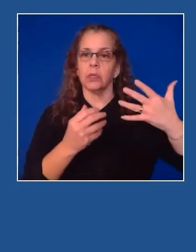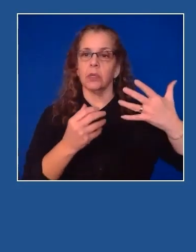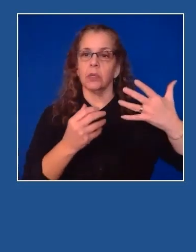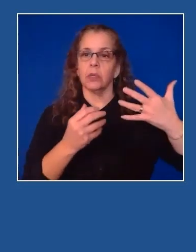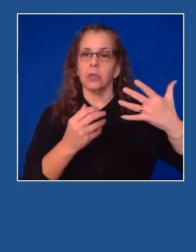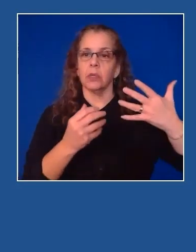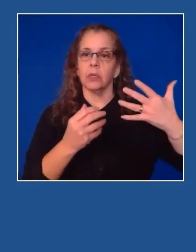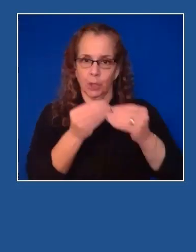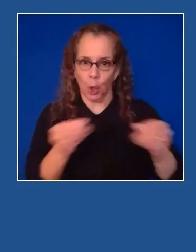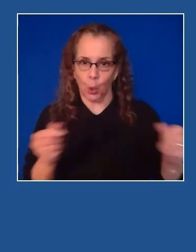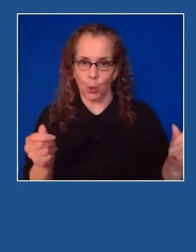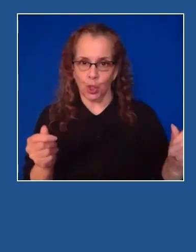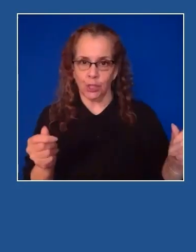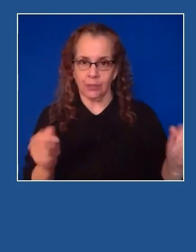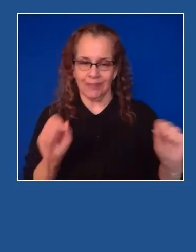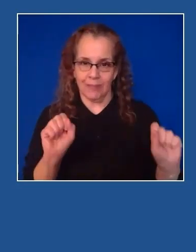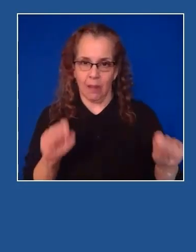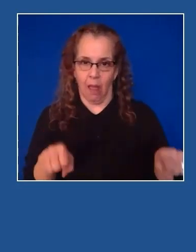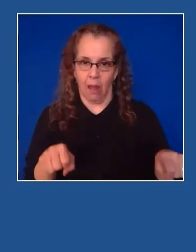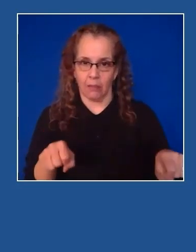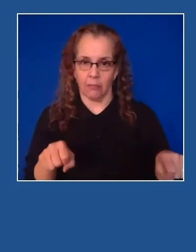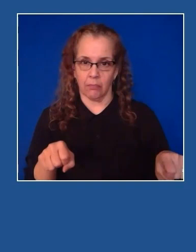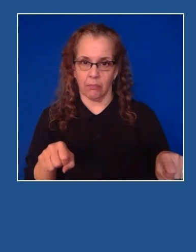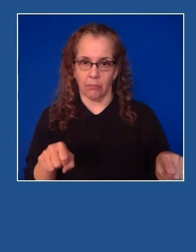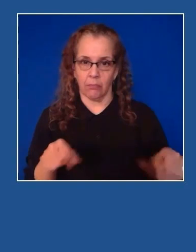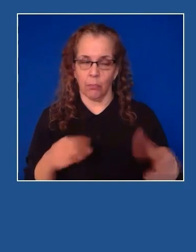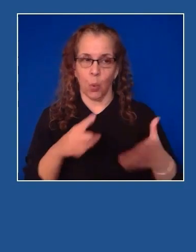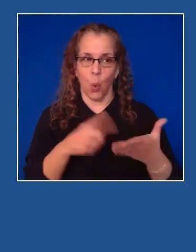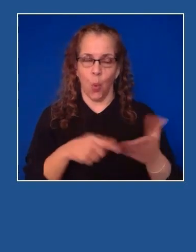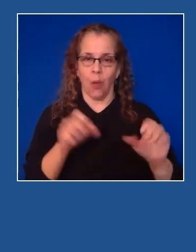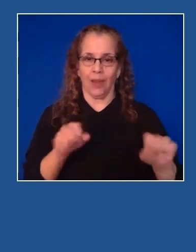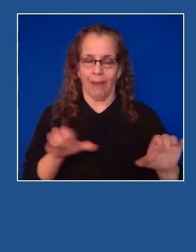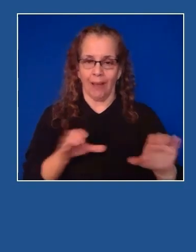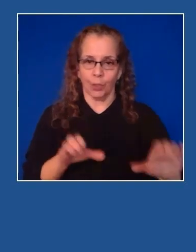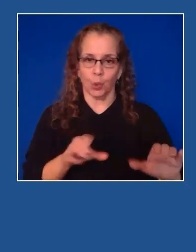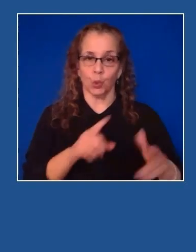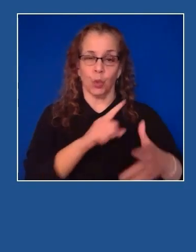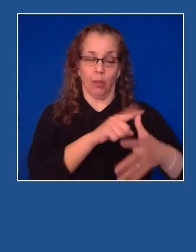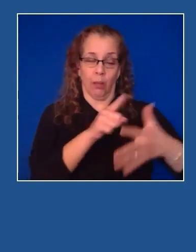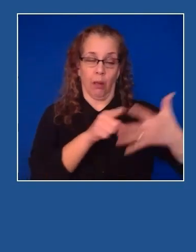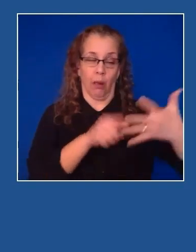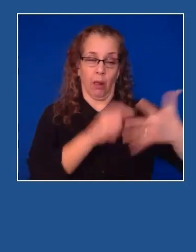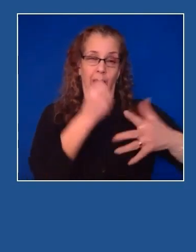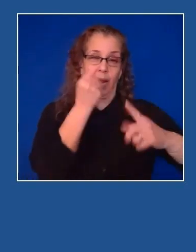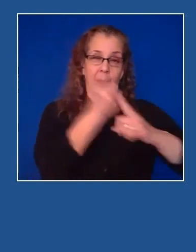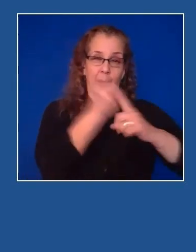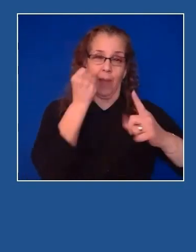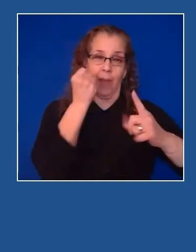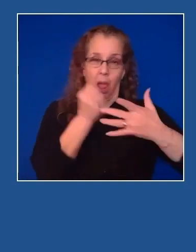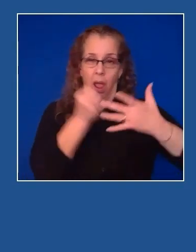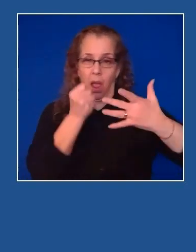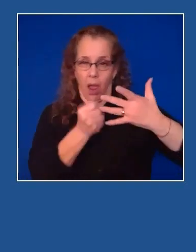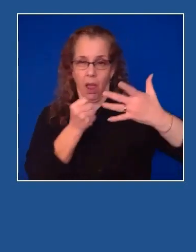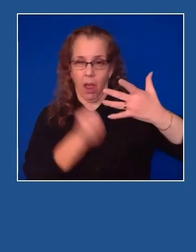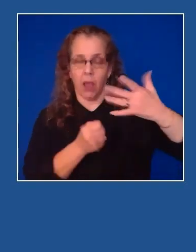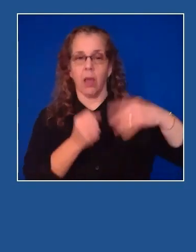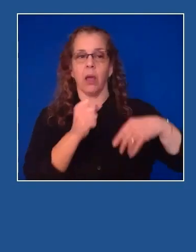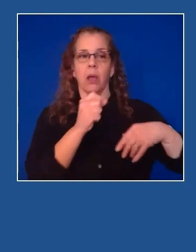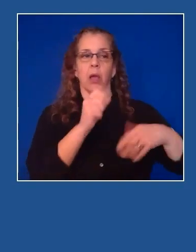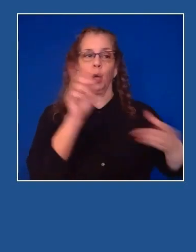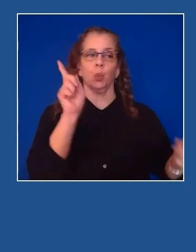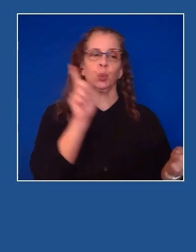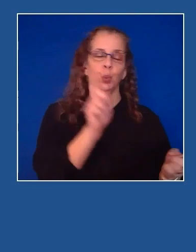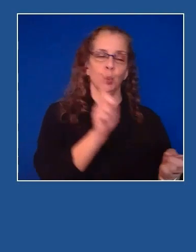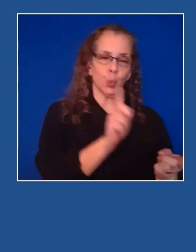can work on, things that we can do to reduce the impact of these problems on family members. And in turn, of